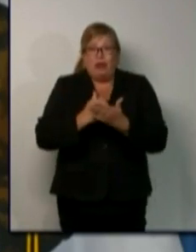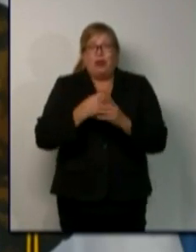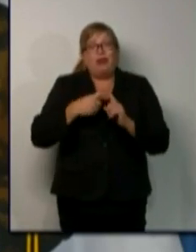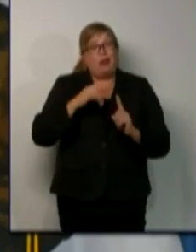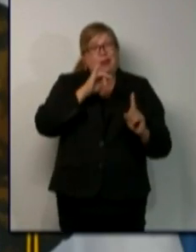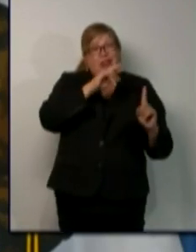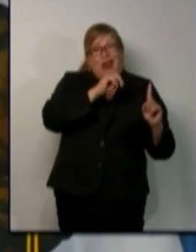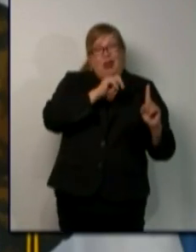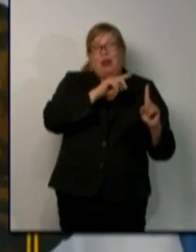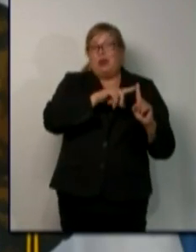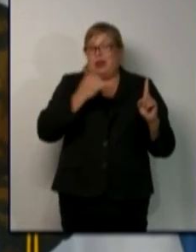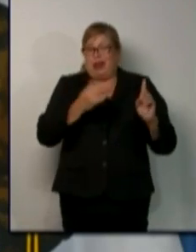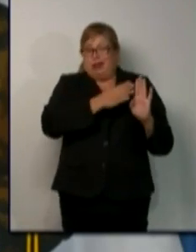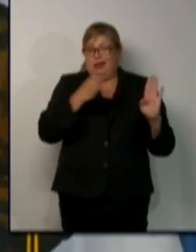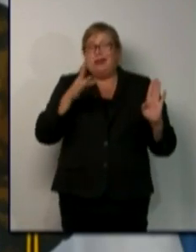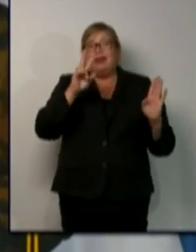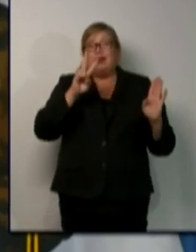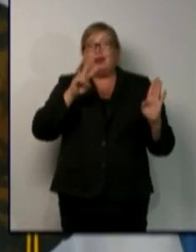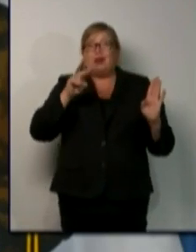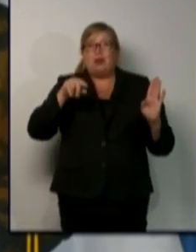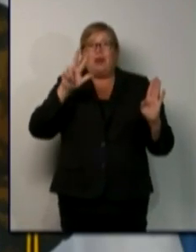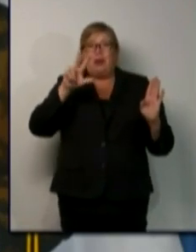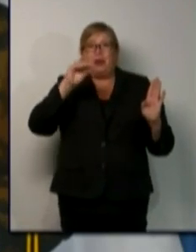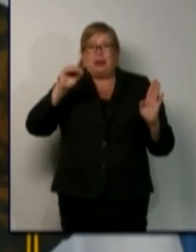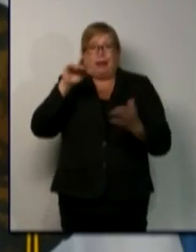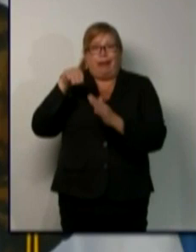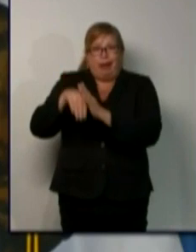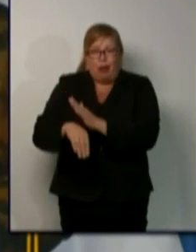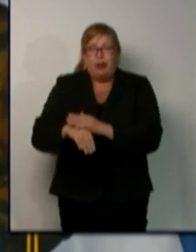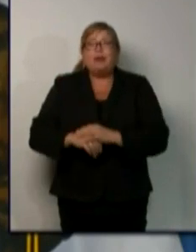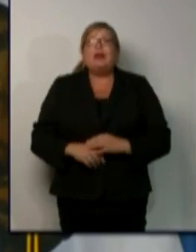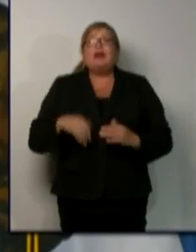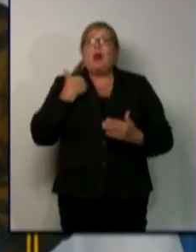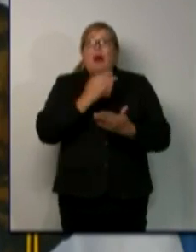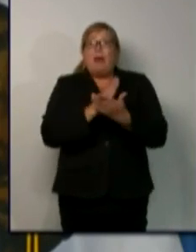the January budget. The budget we put out today is